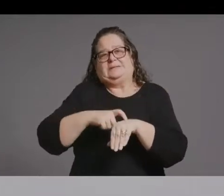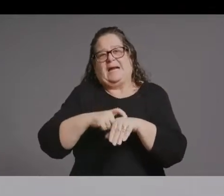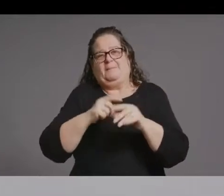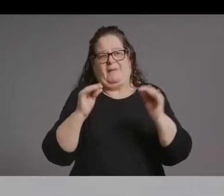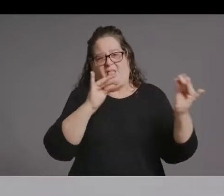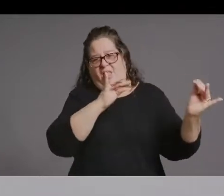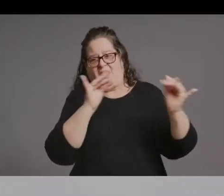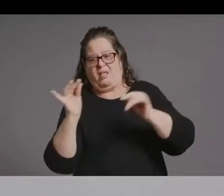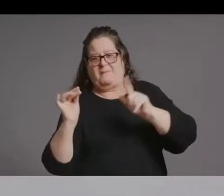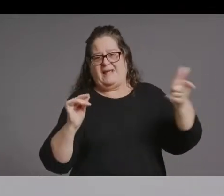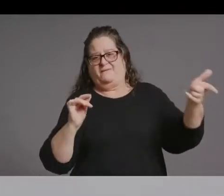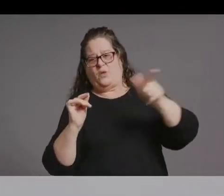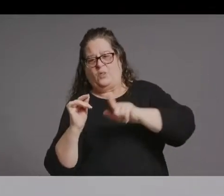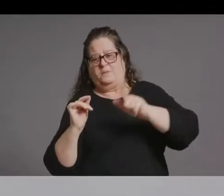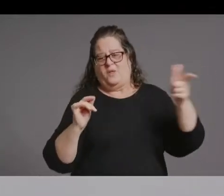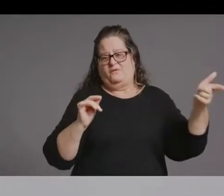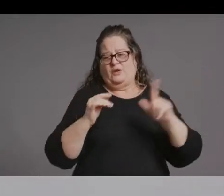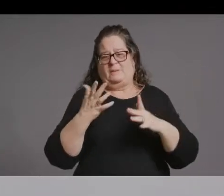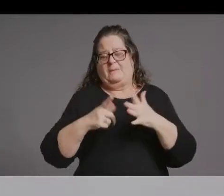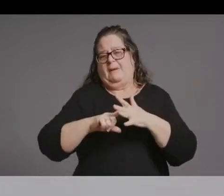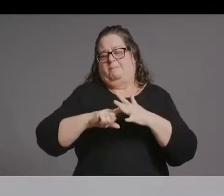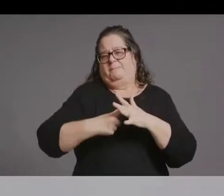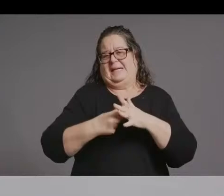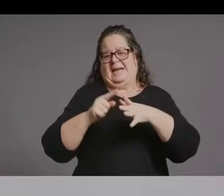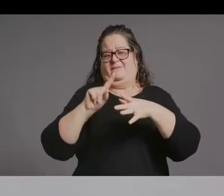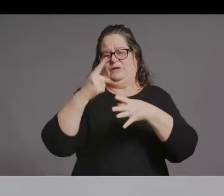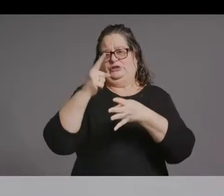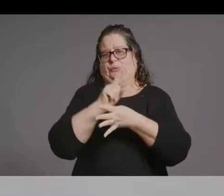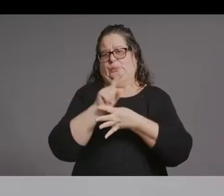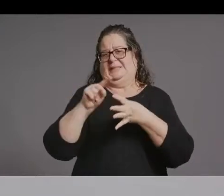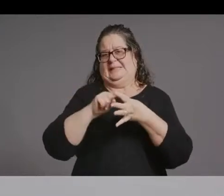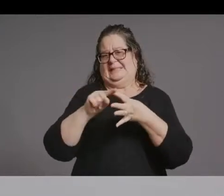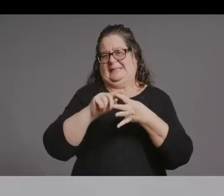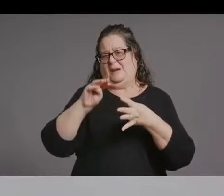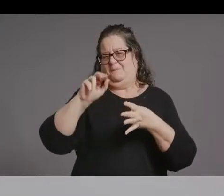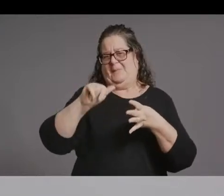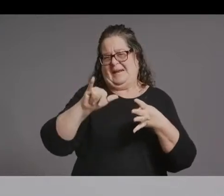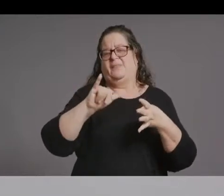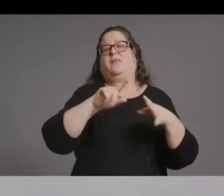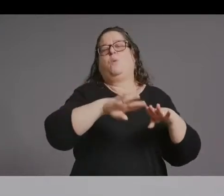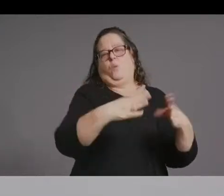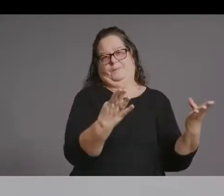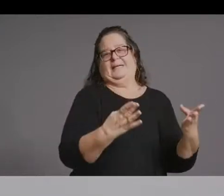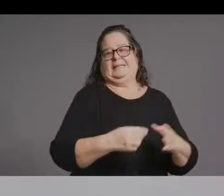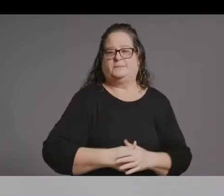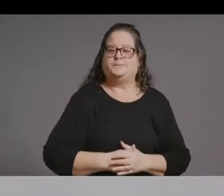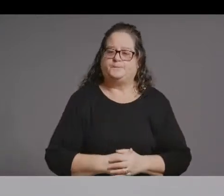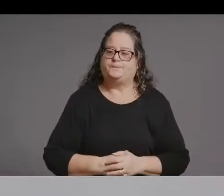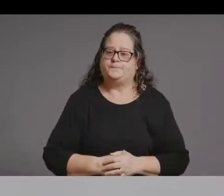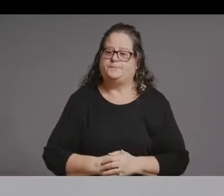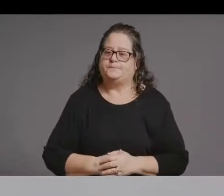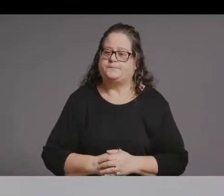Thank you. You're welcome. And also in Tucson, Alexander. Hi, Alexander.